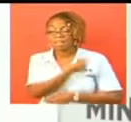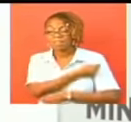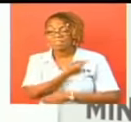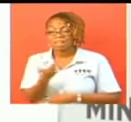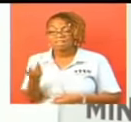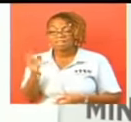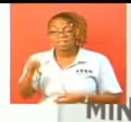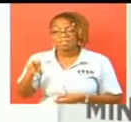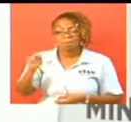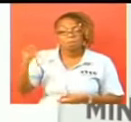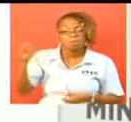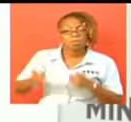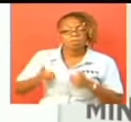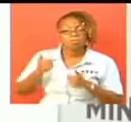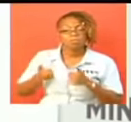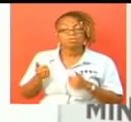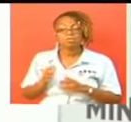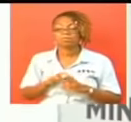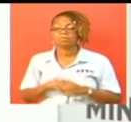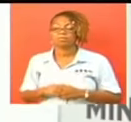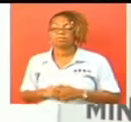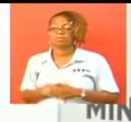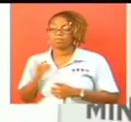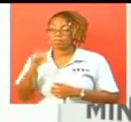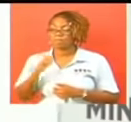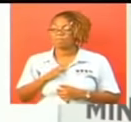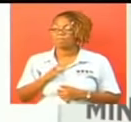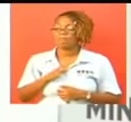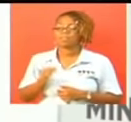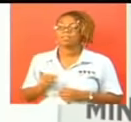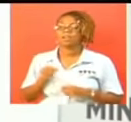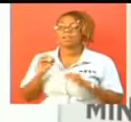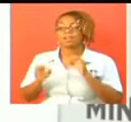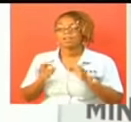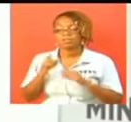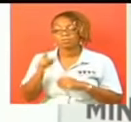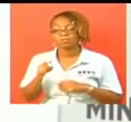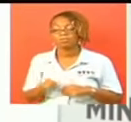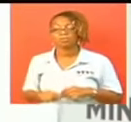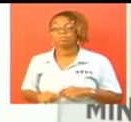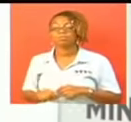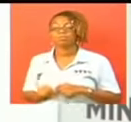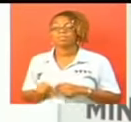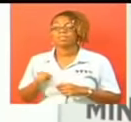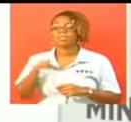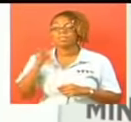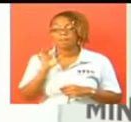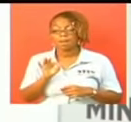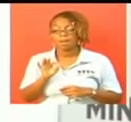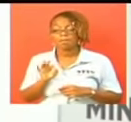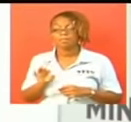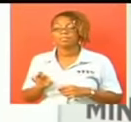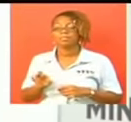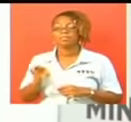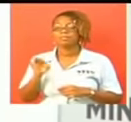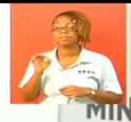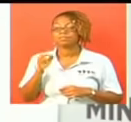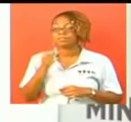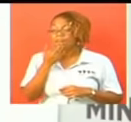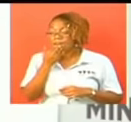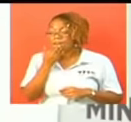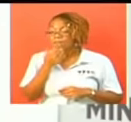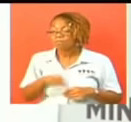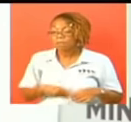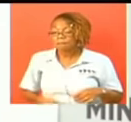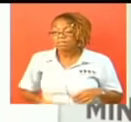You're pregnant and you will not be offered the vaccine. That's an interesting situation, and I think there would be people who